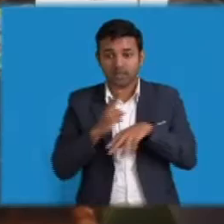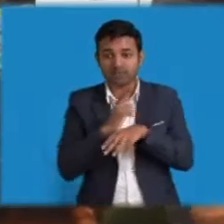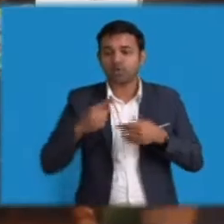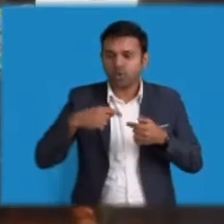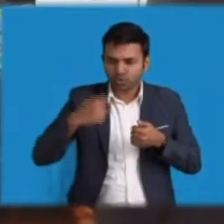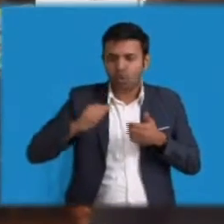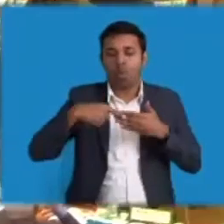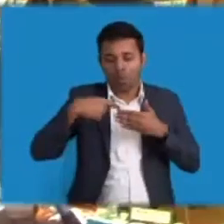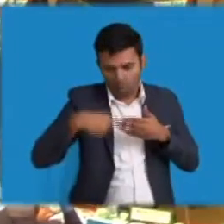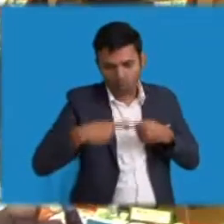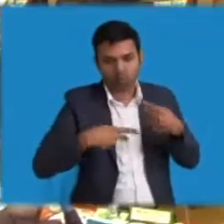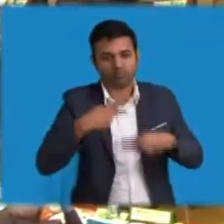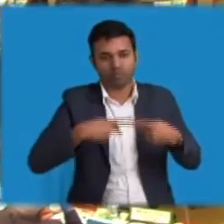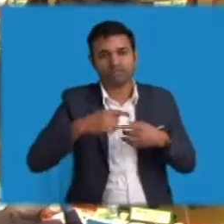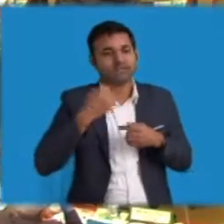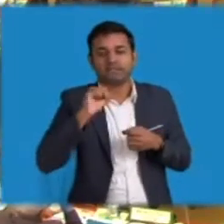Speaker.